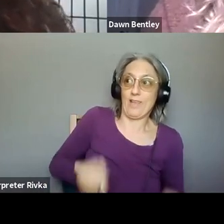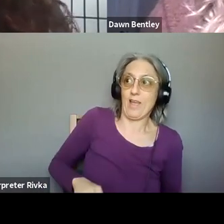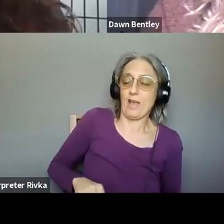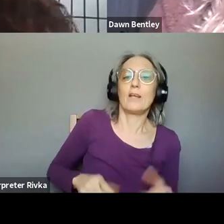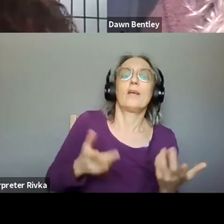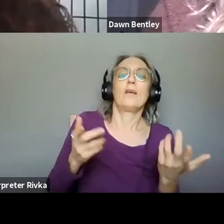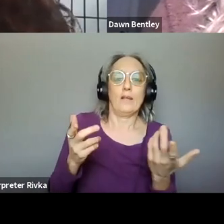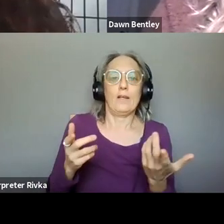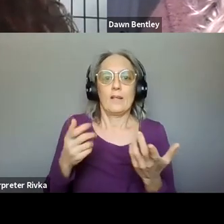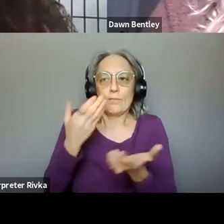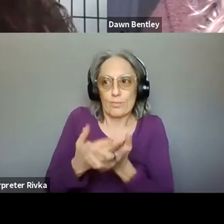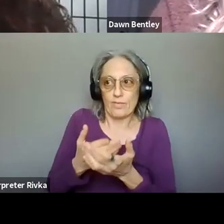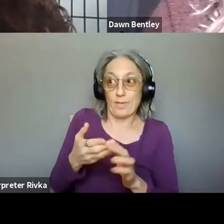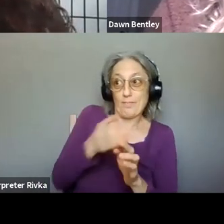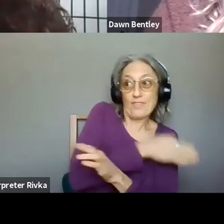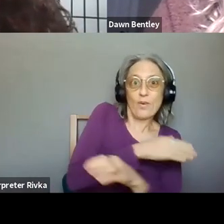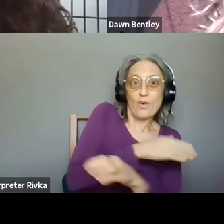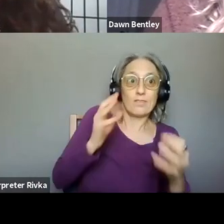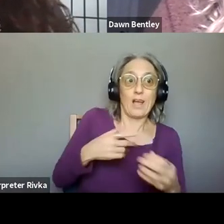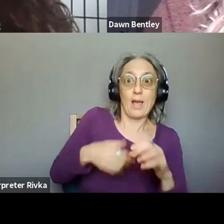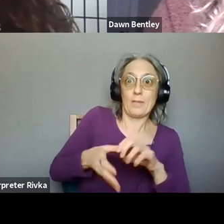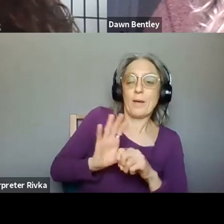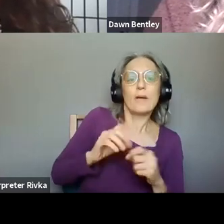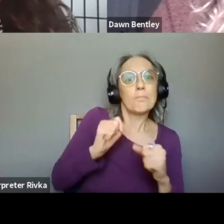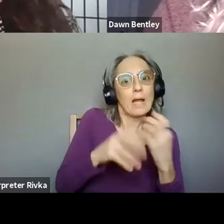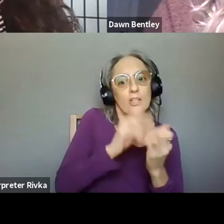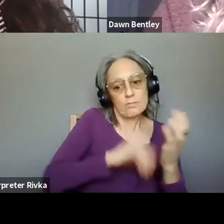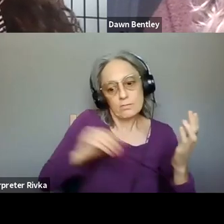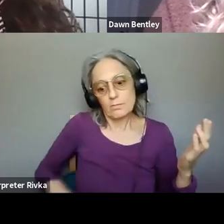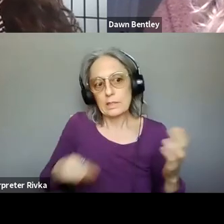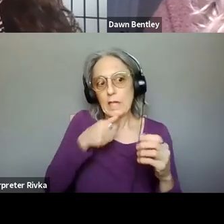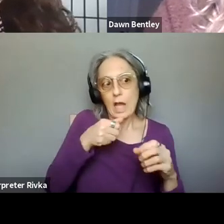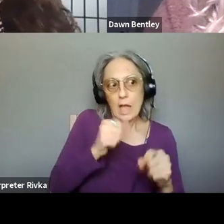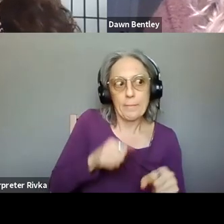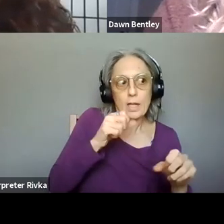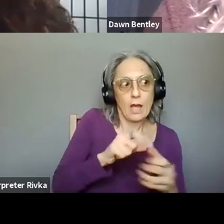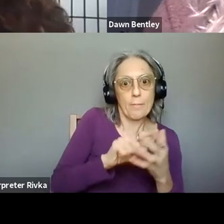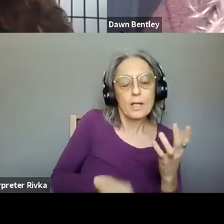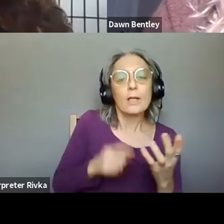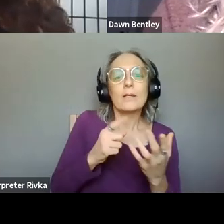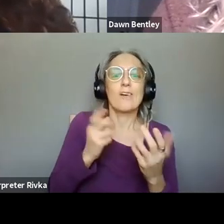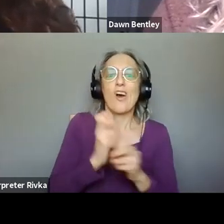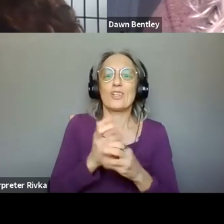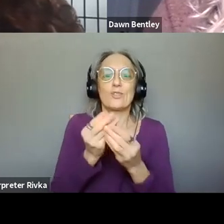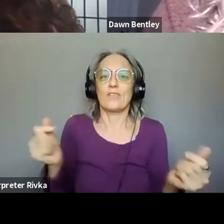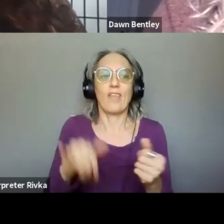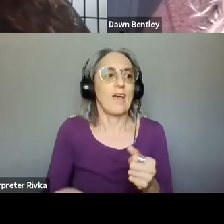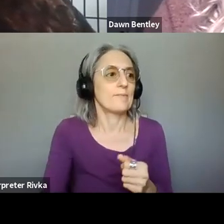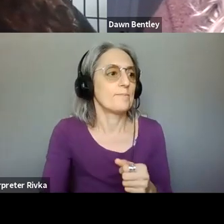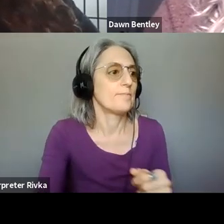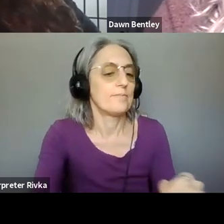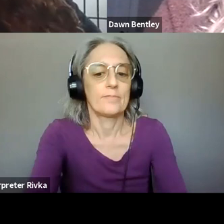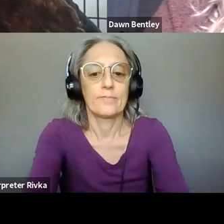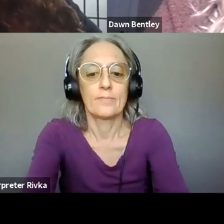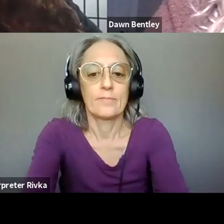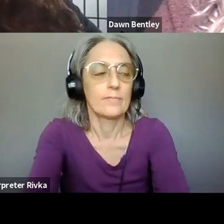incompetent. And there's potentially years of documentation saying that they're incompetent, which can be really hard to overcome sometimes. Yeah, I would say on that topic, on